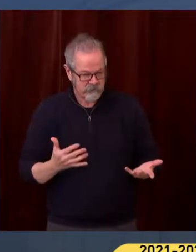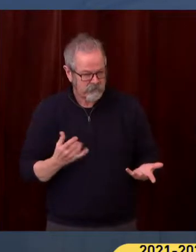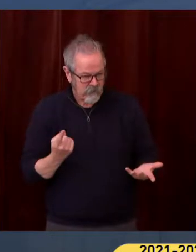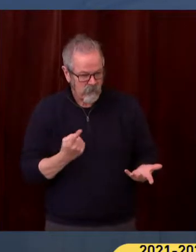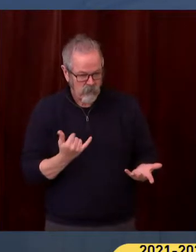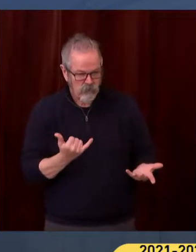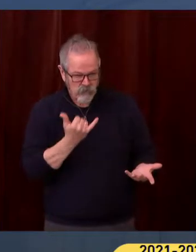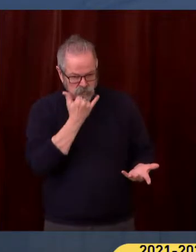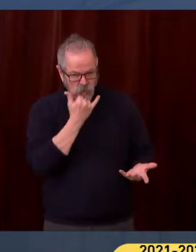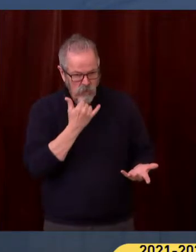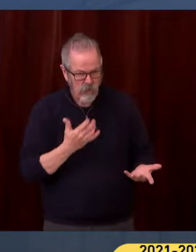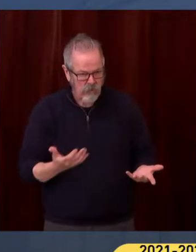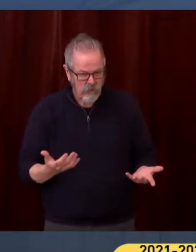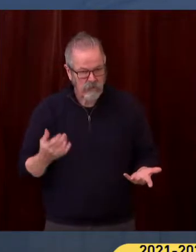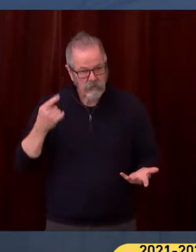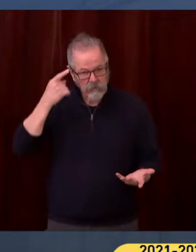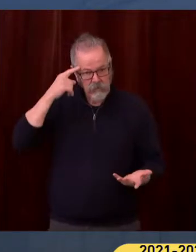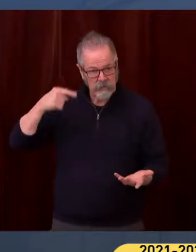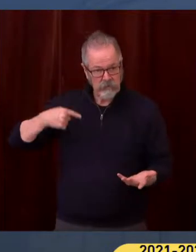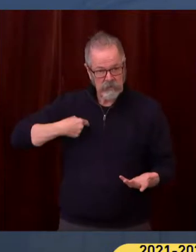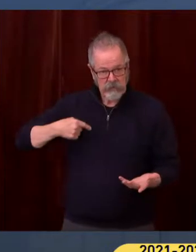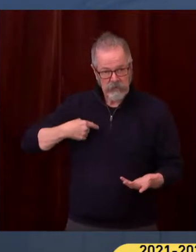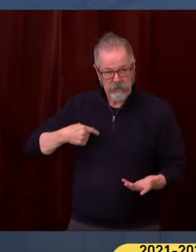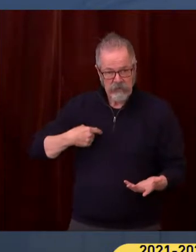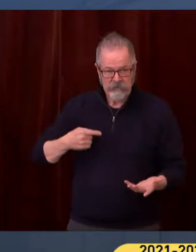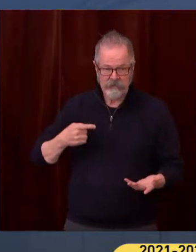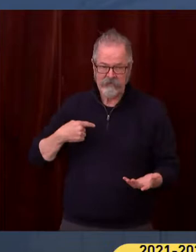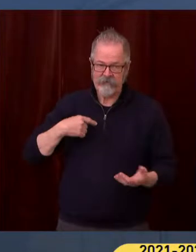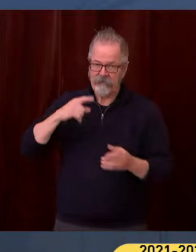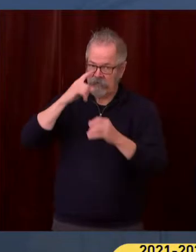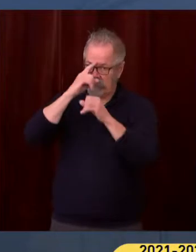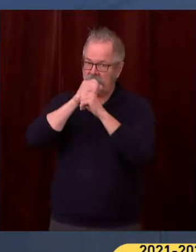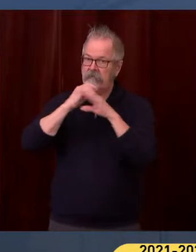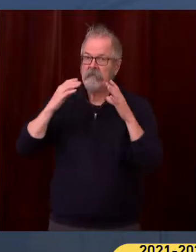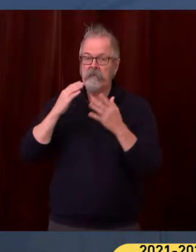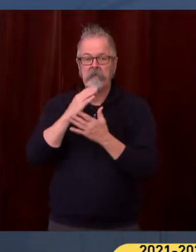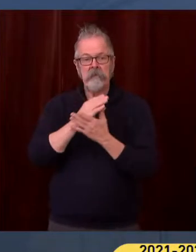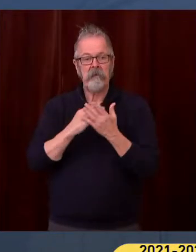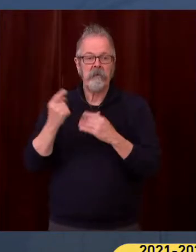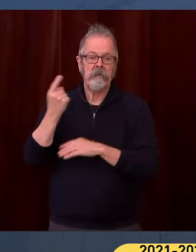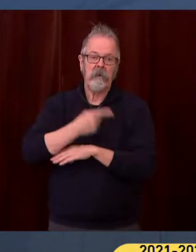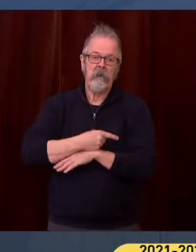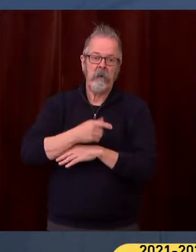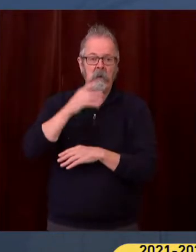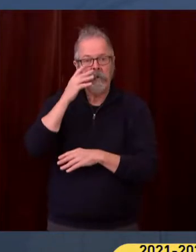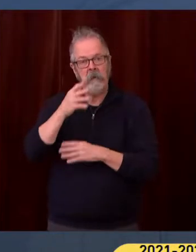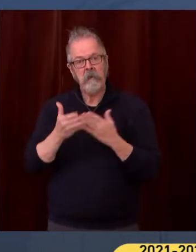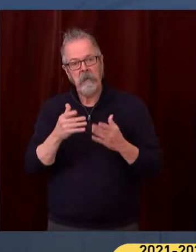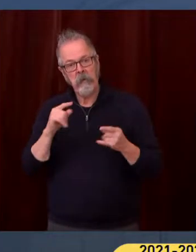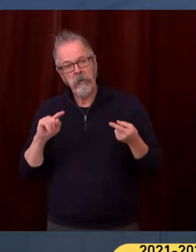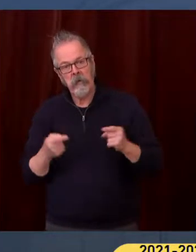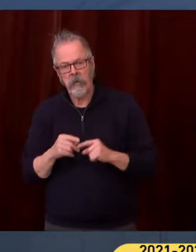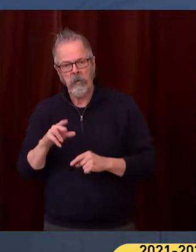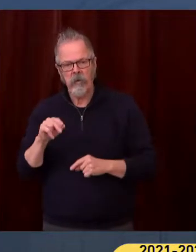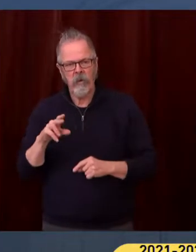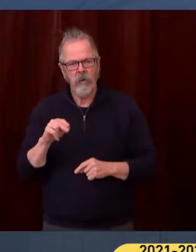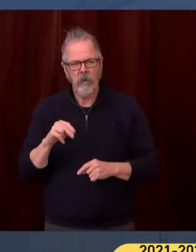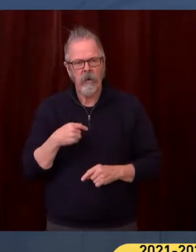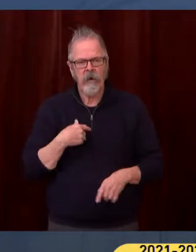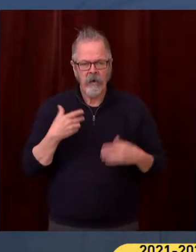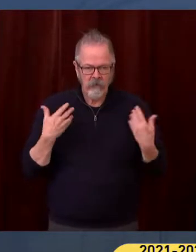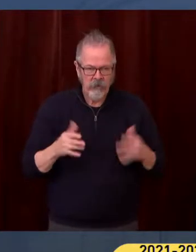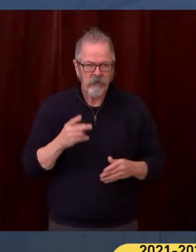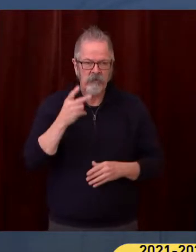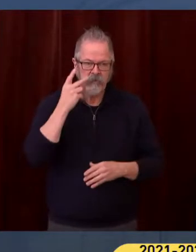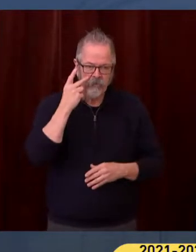in Malden whose home burned down. remember meeting a family that they were lucky. They were somebody else's house when their home burned down. Three kids, beautiful